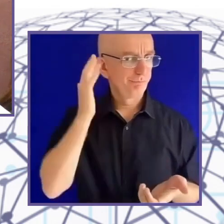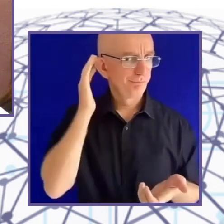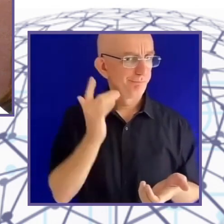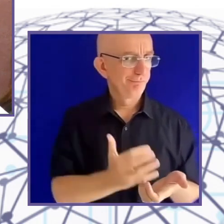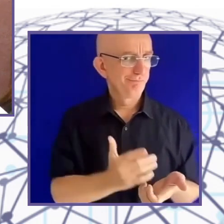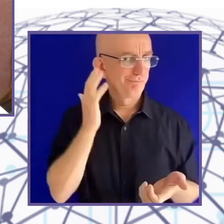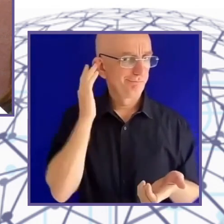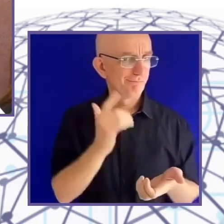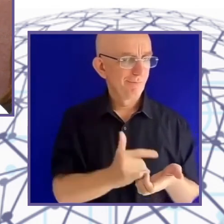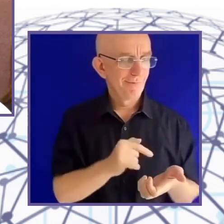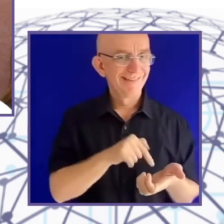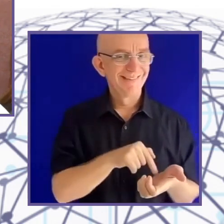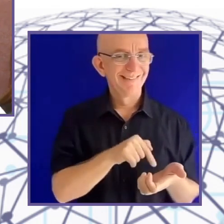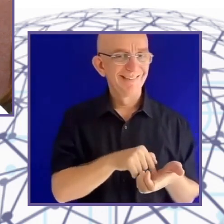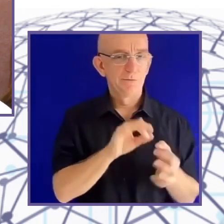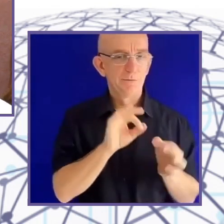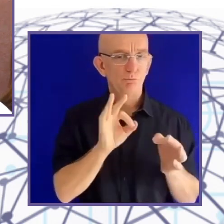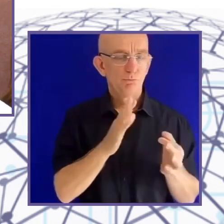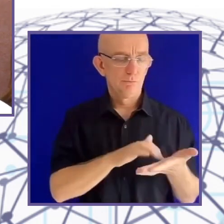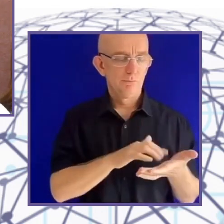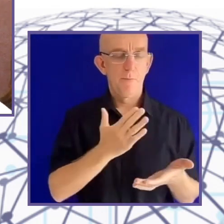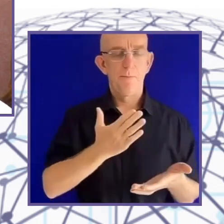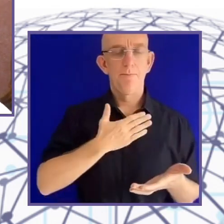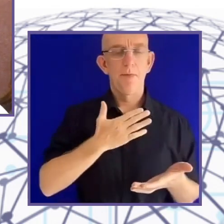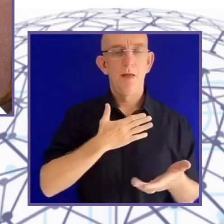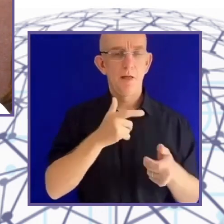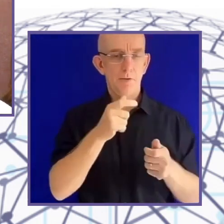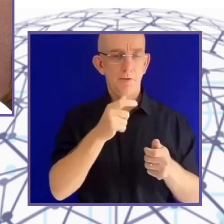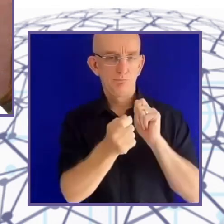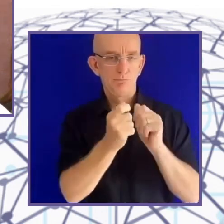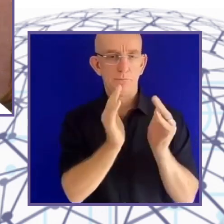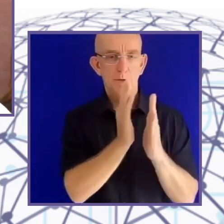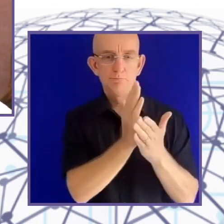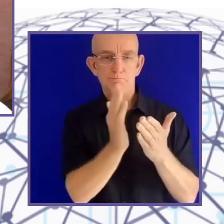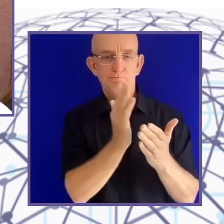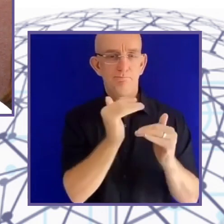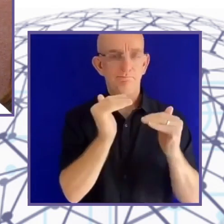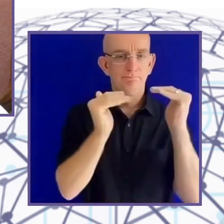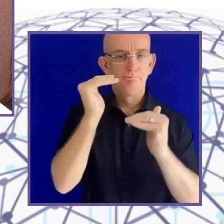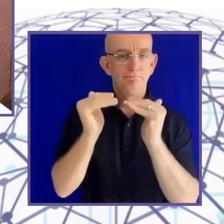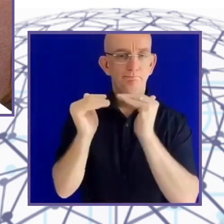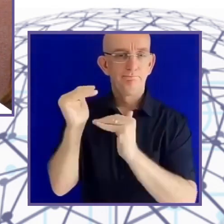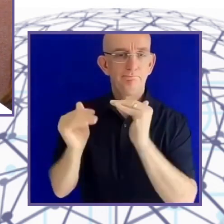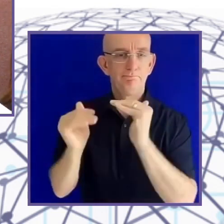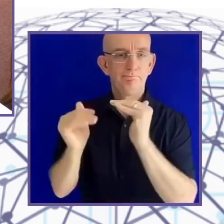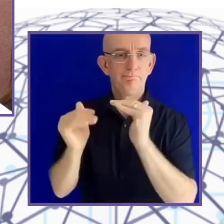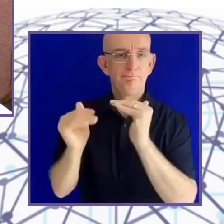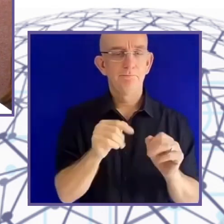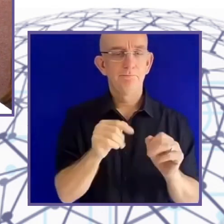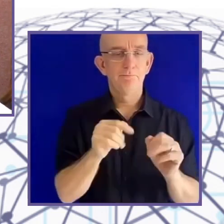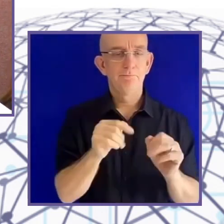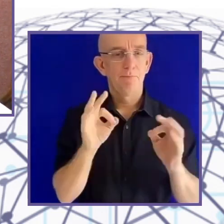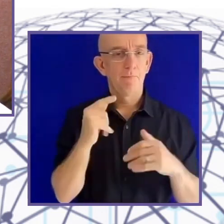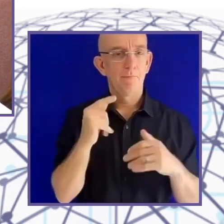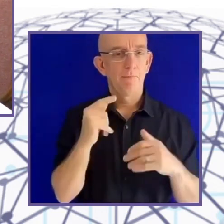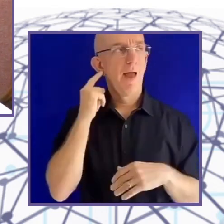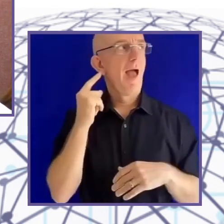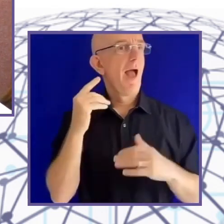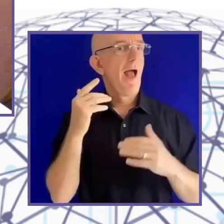a period of time. In 2020, HearX was announced as